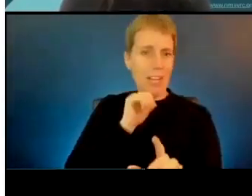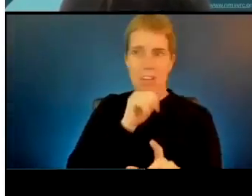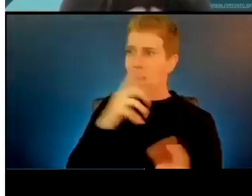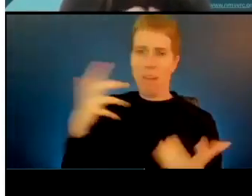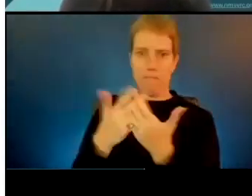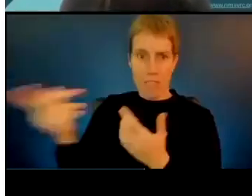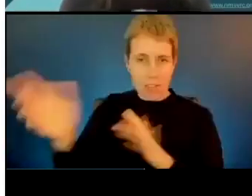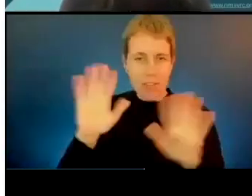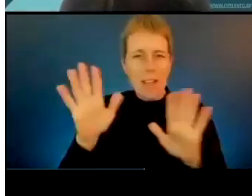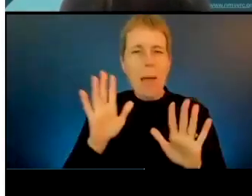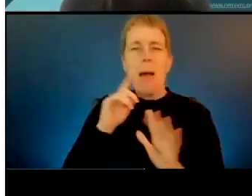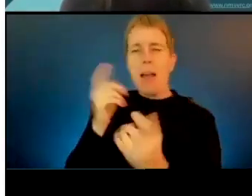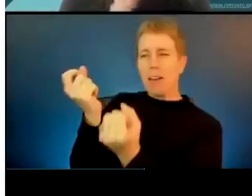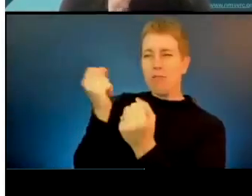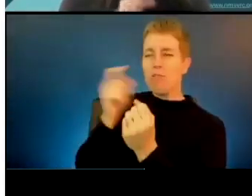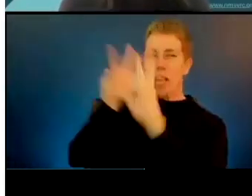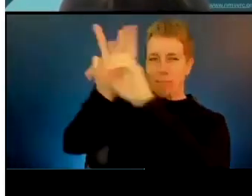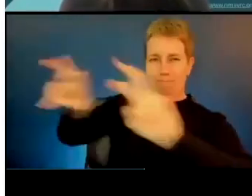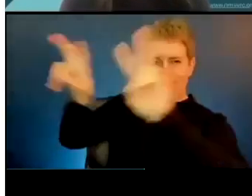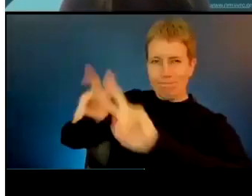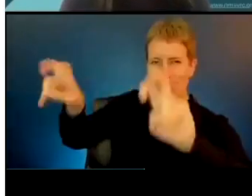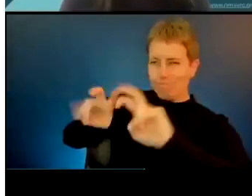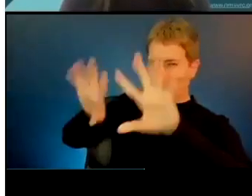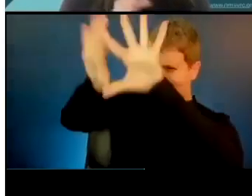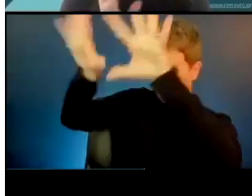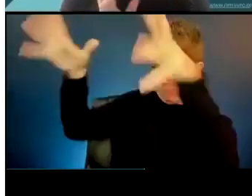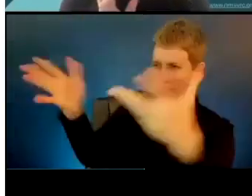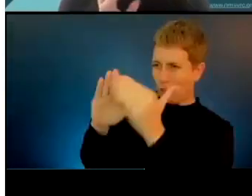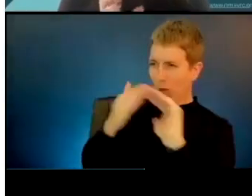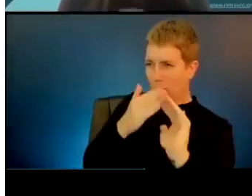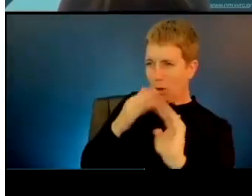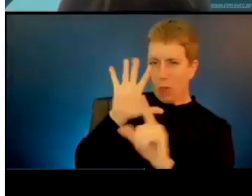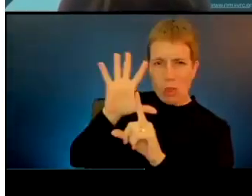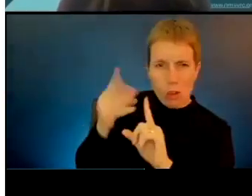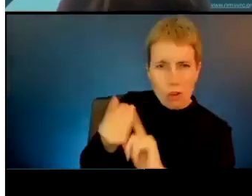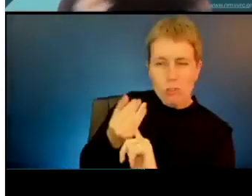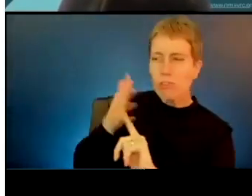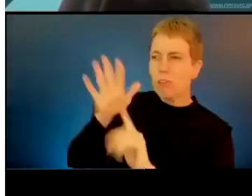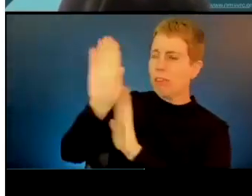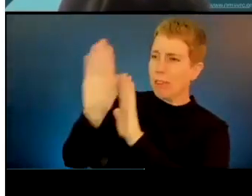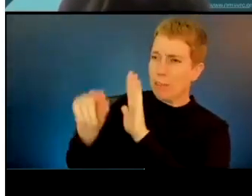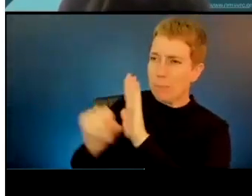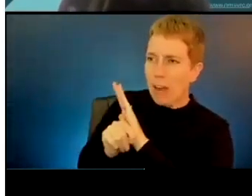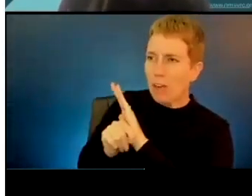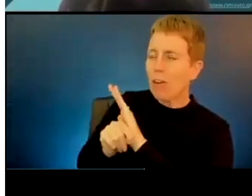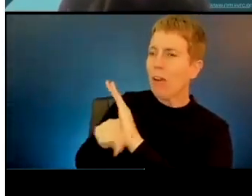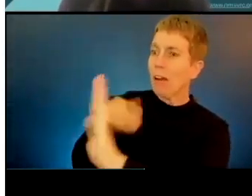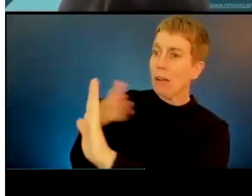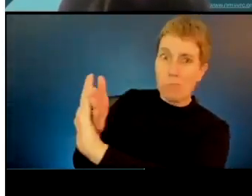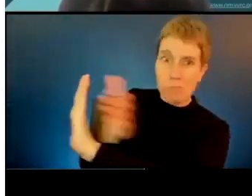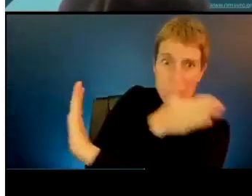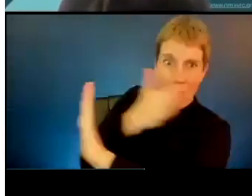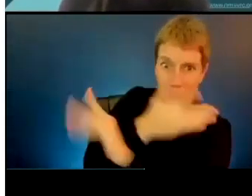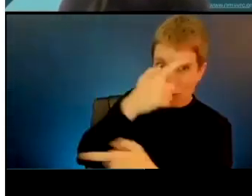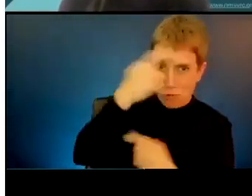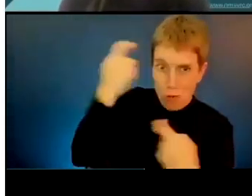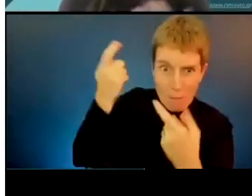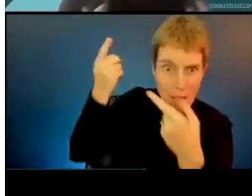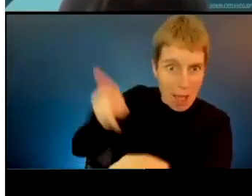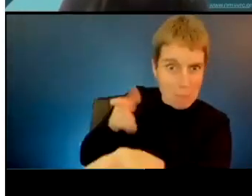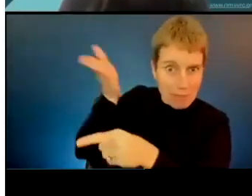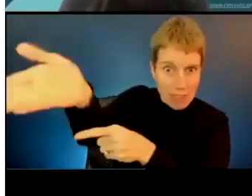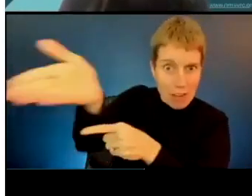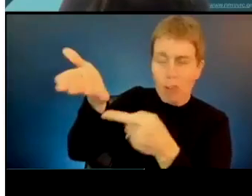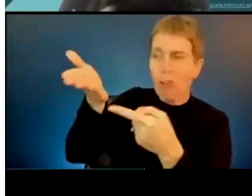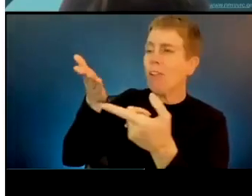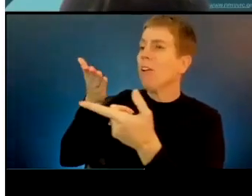particular situation and of that community. So knowing the cultural background, knowing the prior traumas that they've experienced, knowing